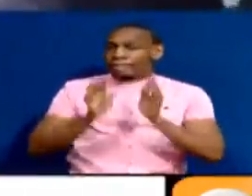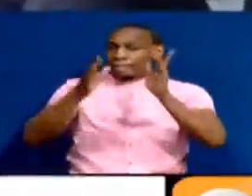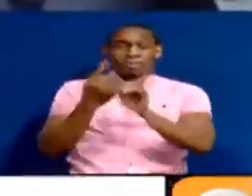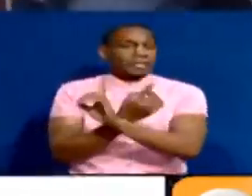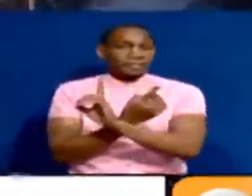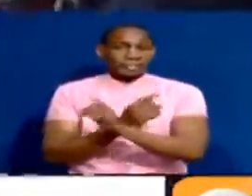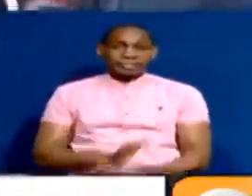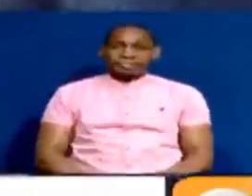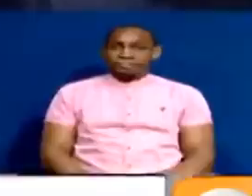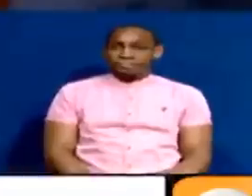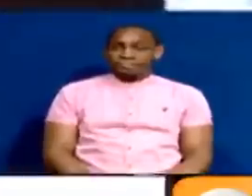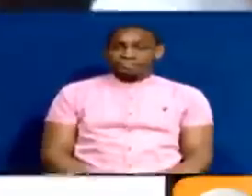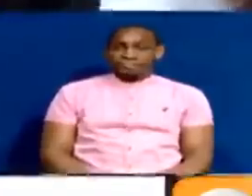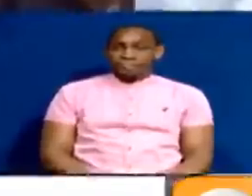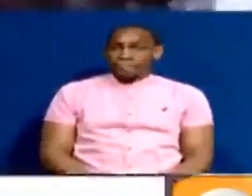not to be.